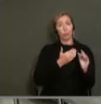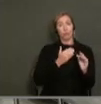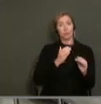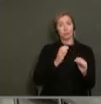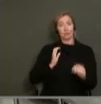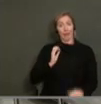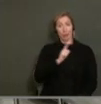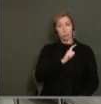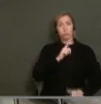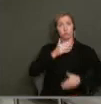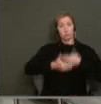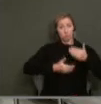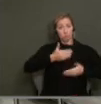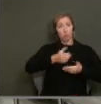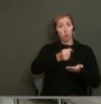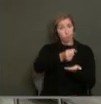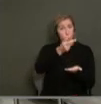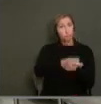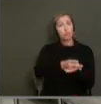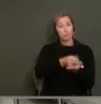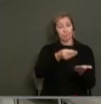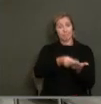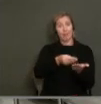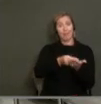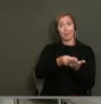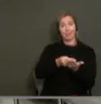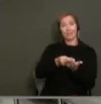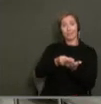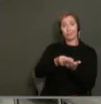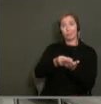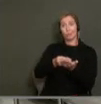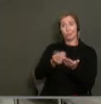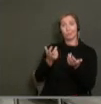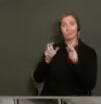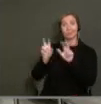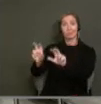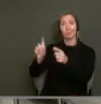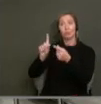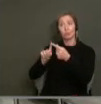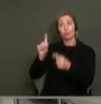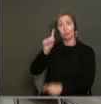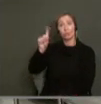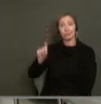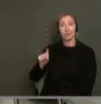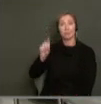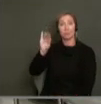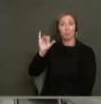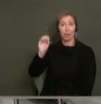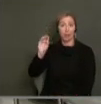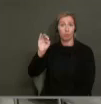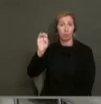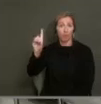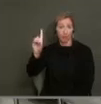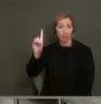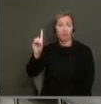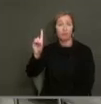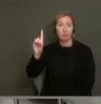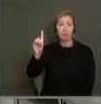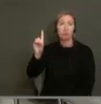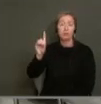that allocation. There is a contract that has been executed for the distribution of those funds.